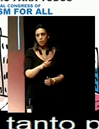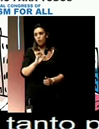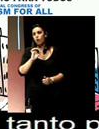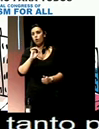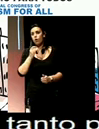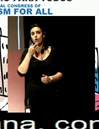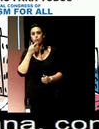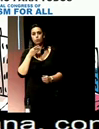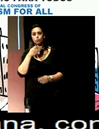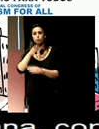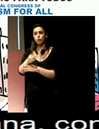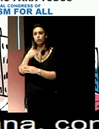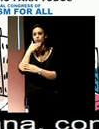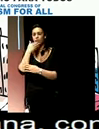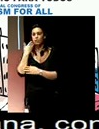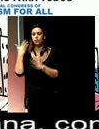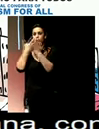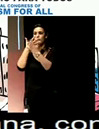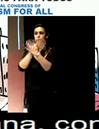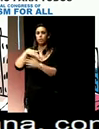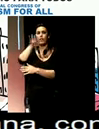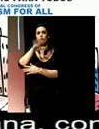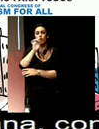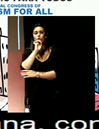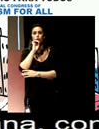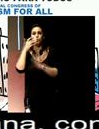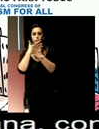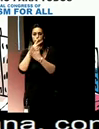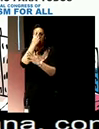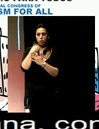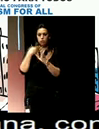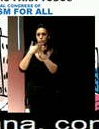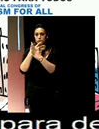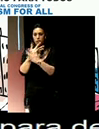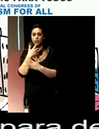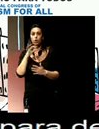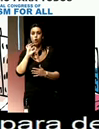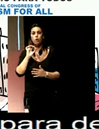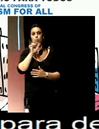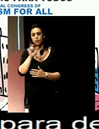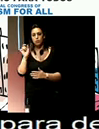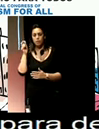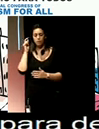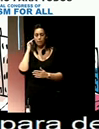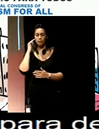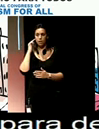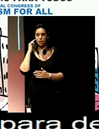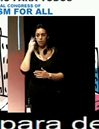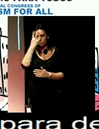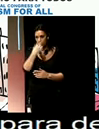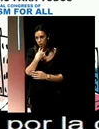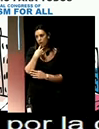for the daily activities, companionship in order to go for a walk through the city.